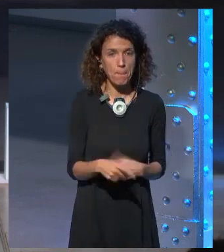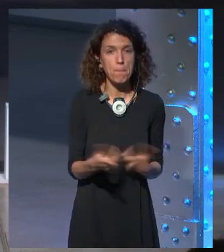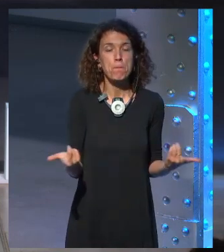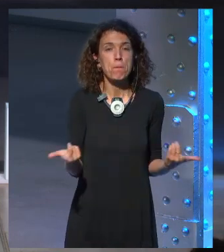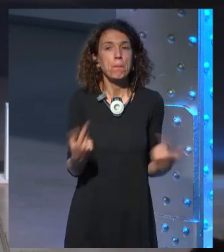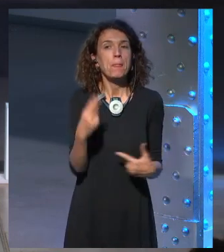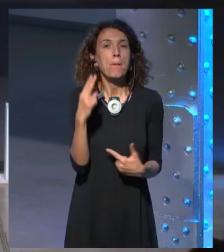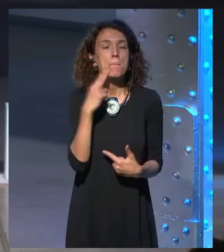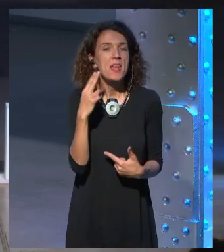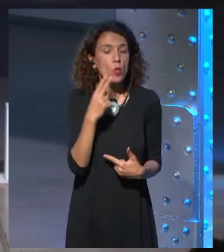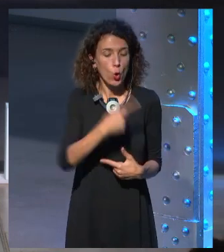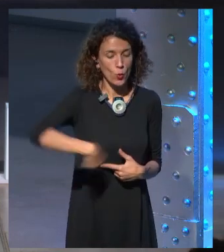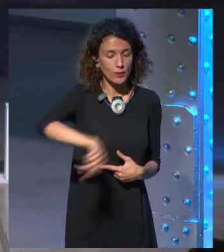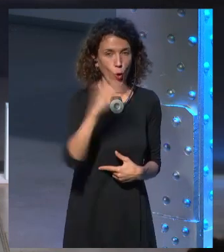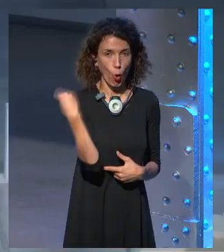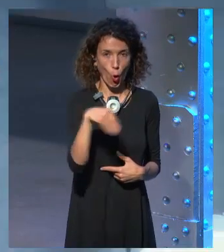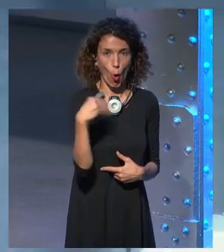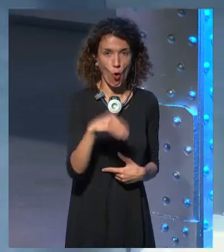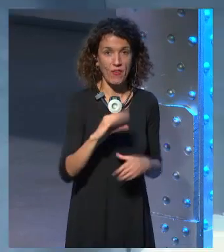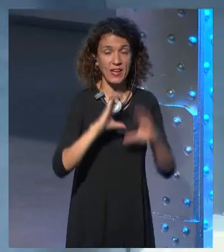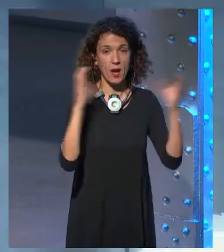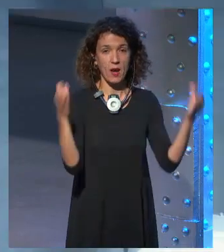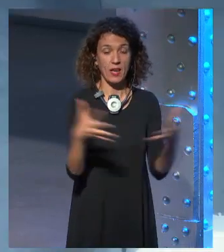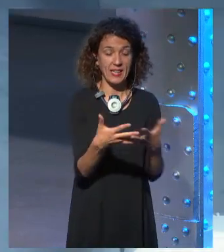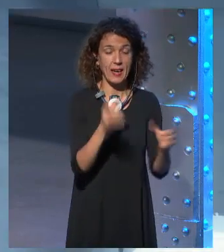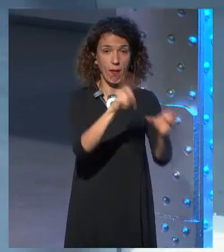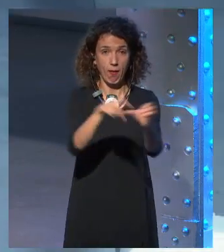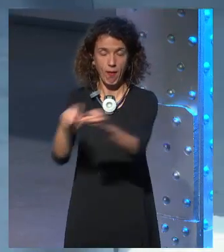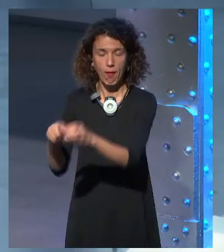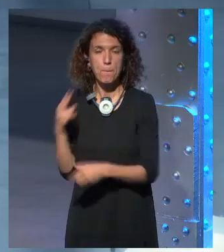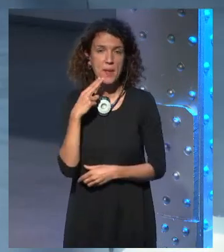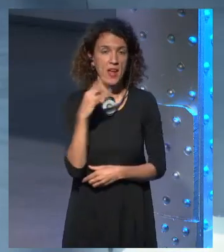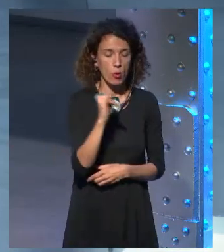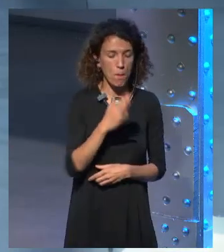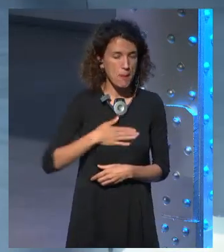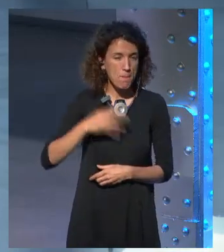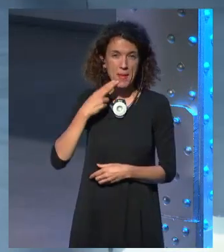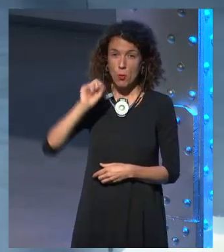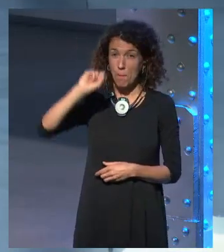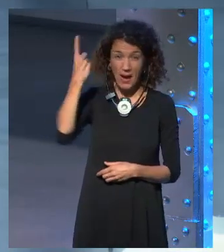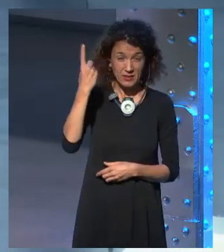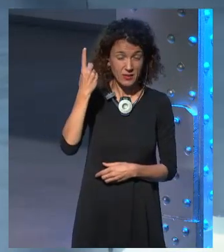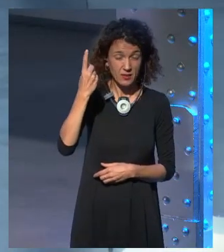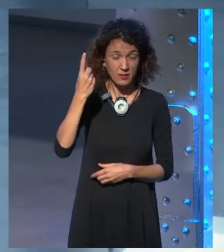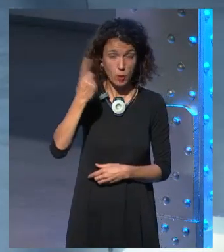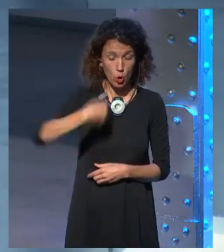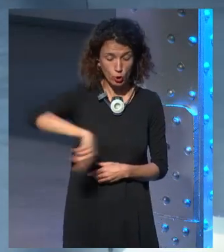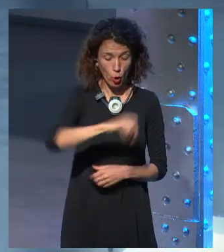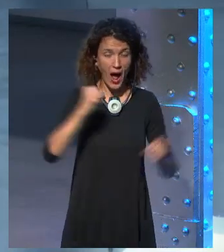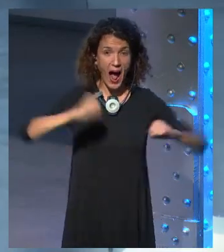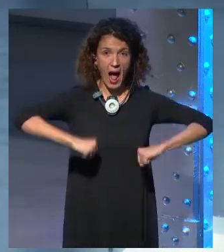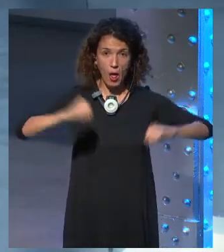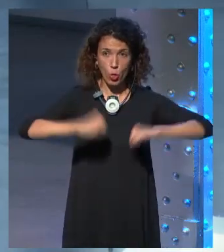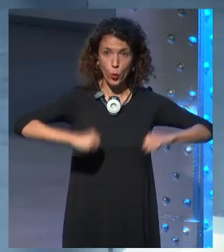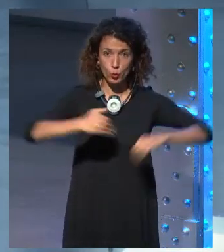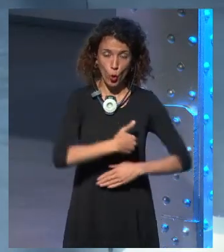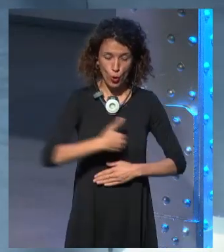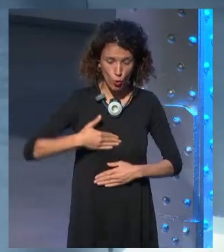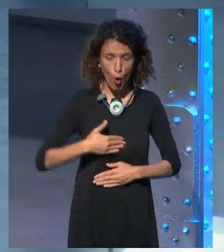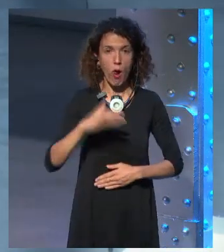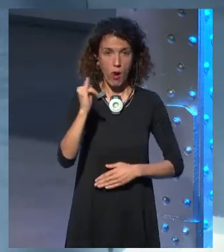participating with digital media is that my bigger fear is that we as adults will abdicate our role in helping them to use